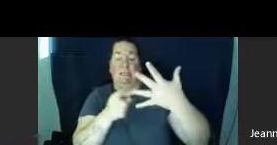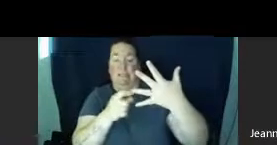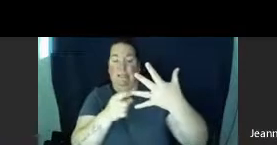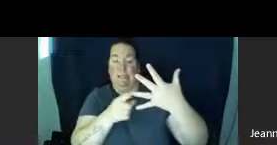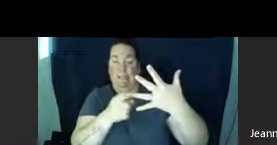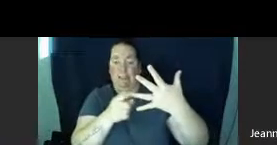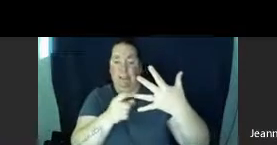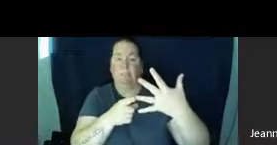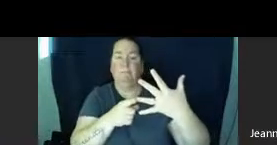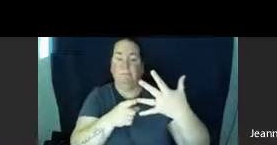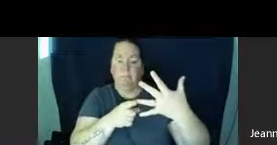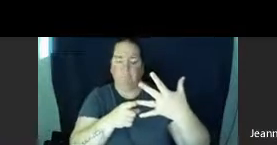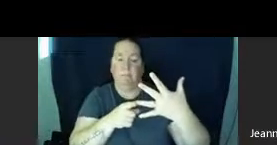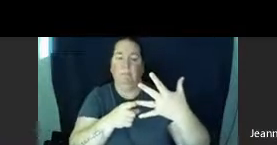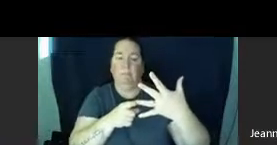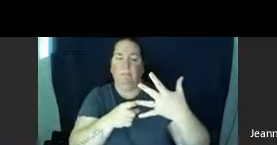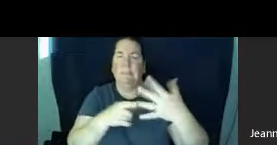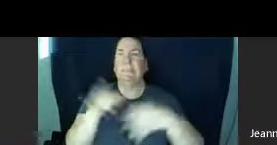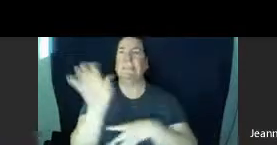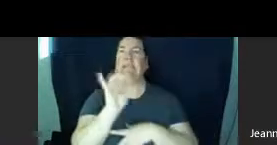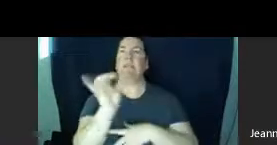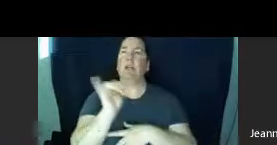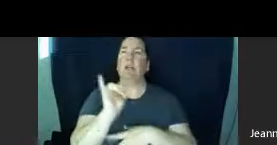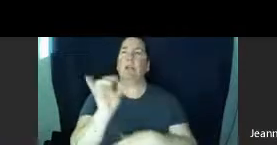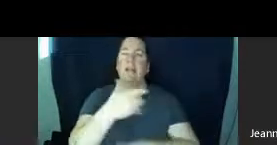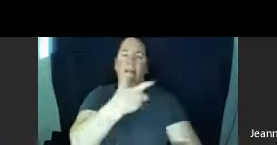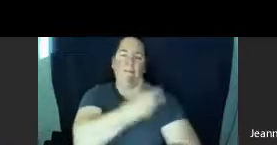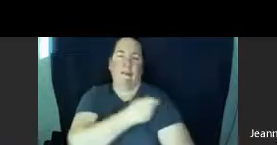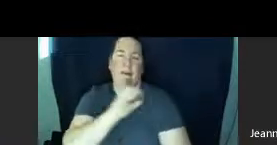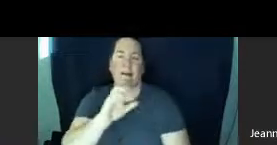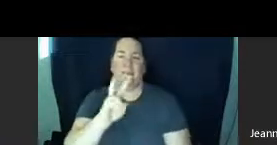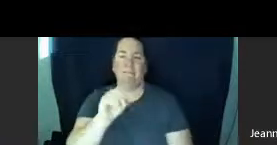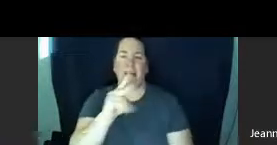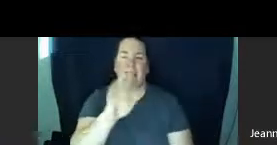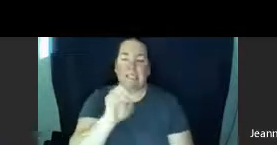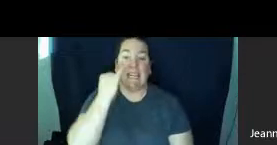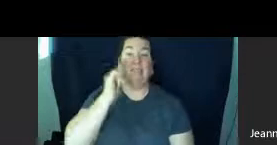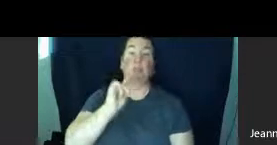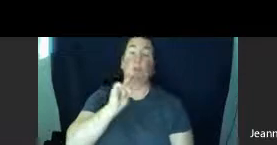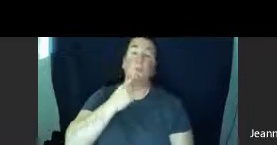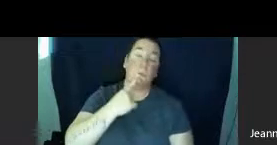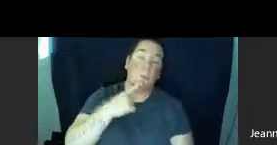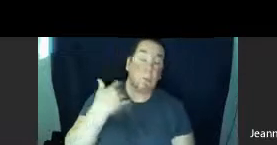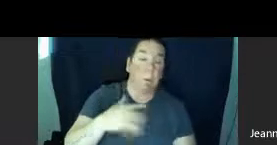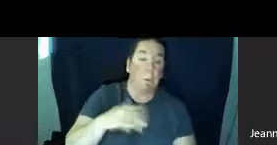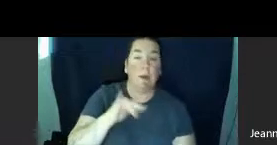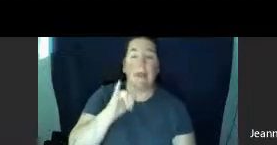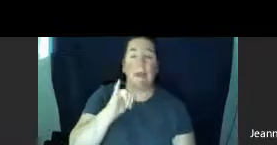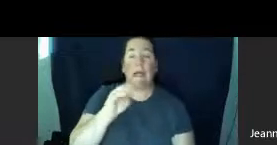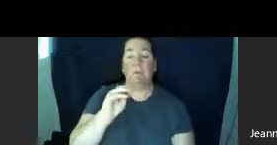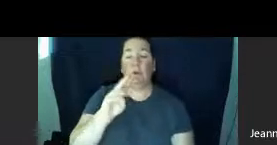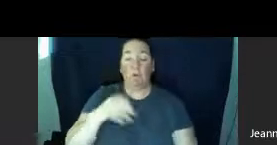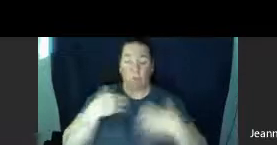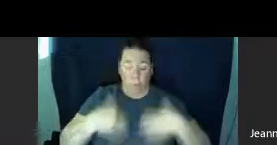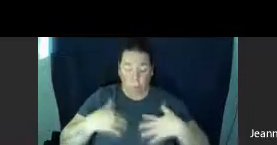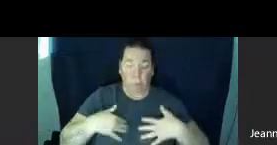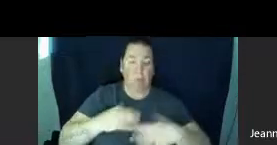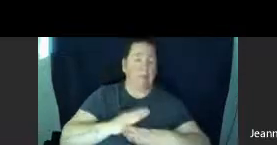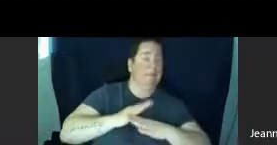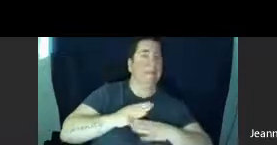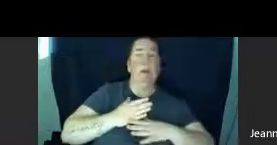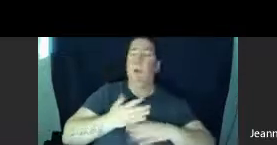monoclonal antibody that is similar to a vaccine. It's for people who are severely immunocompromised and who can't take